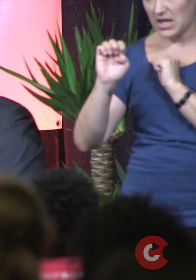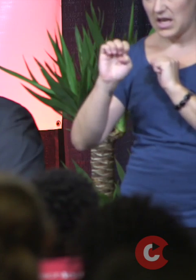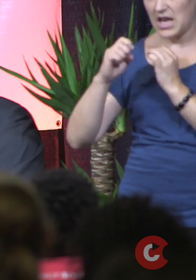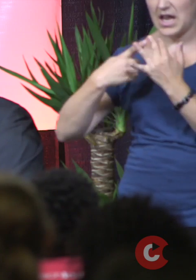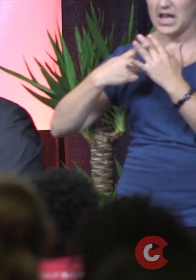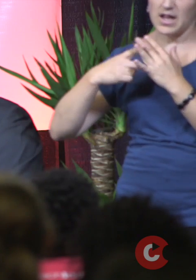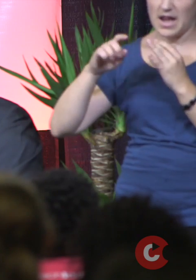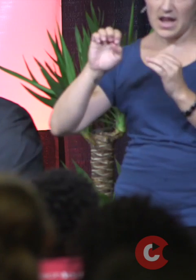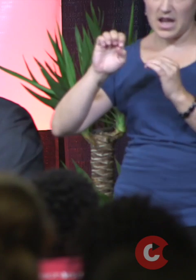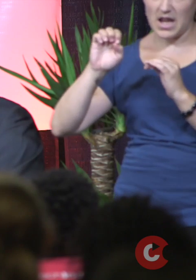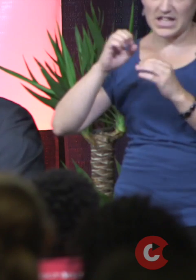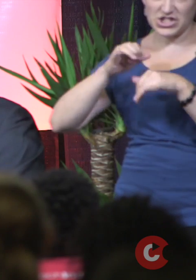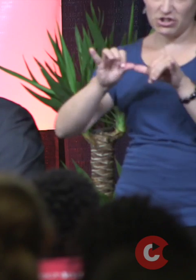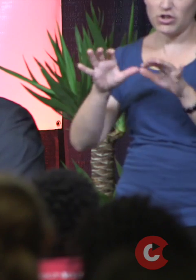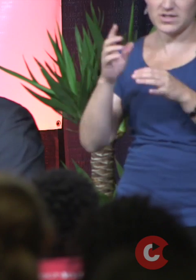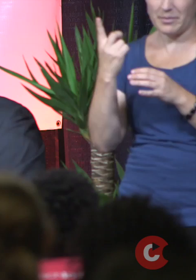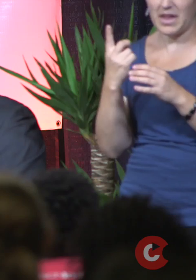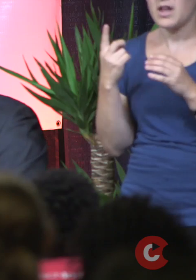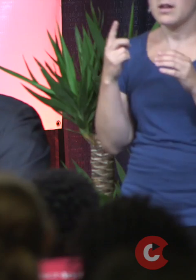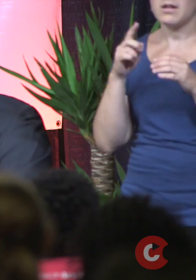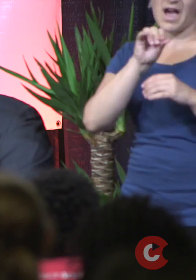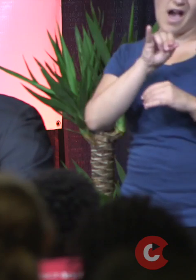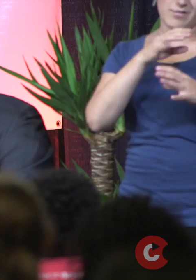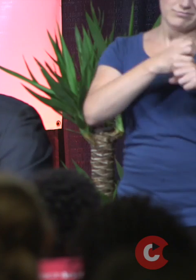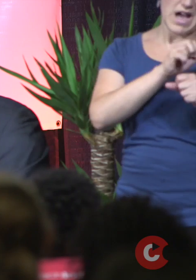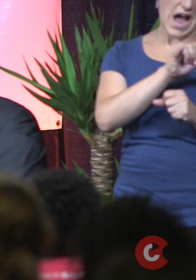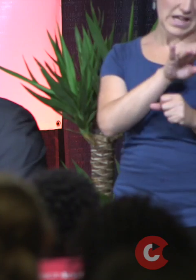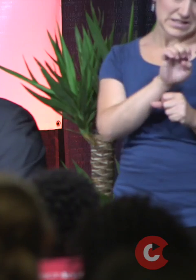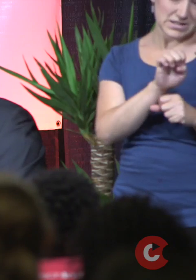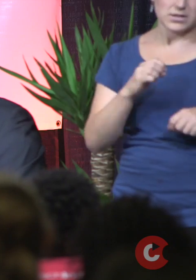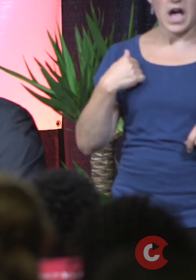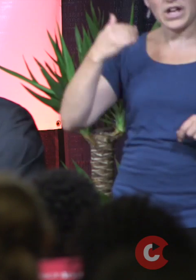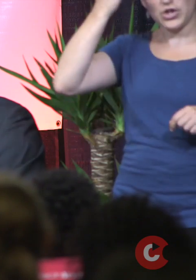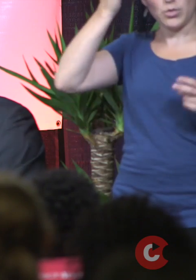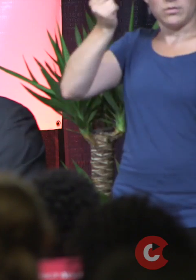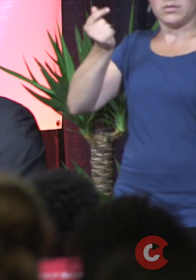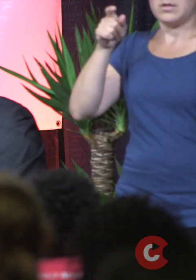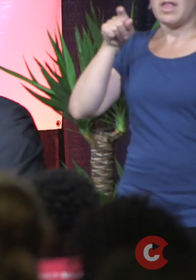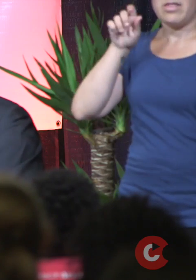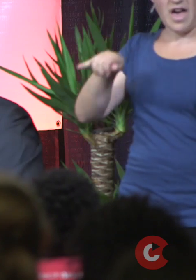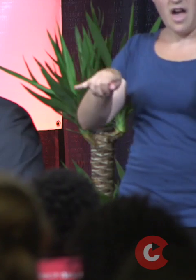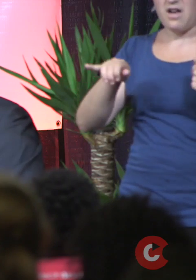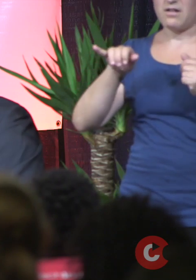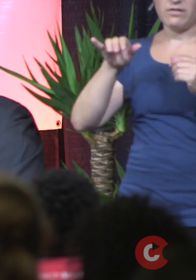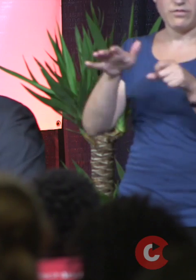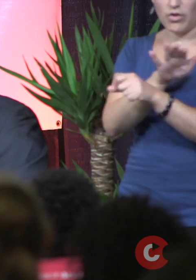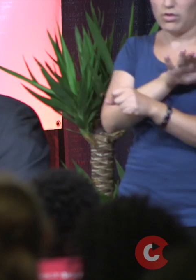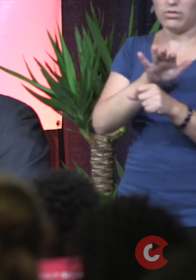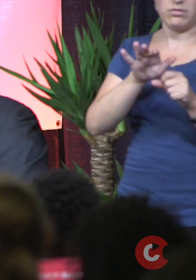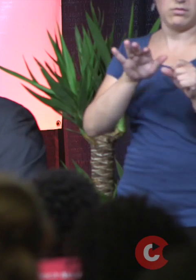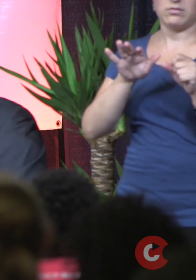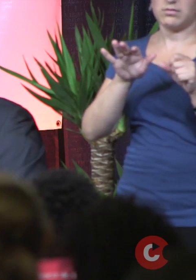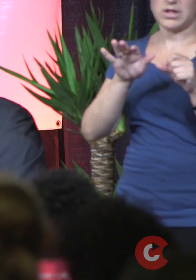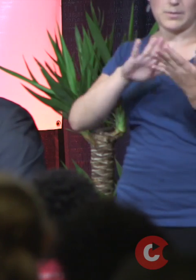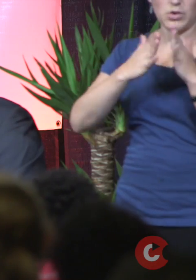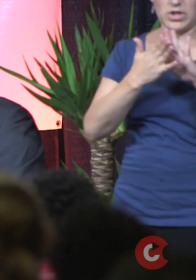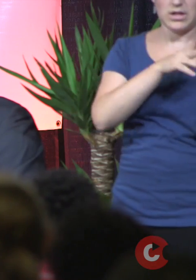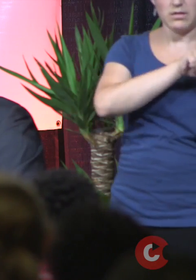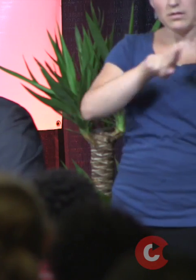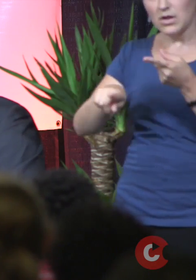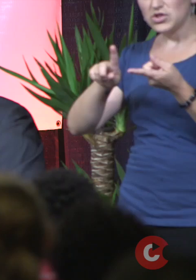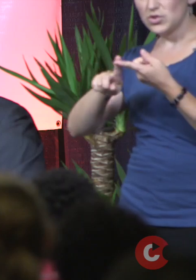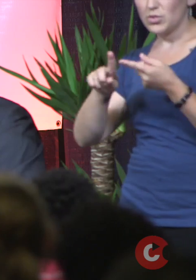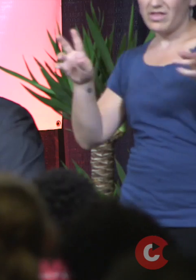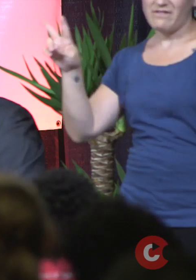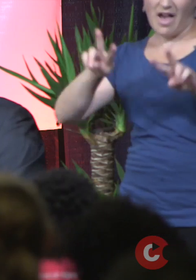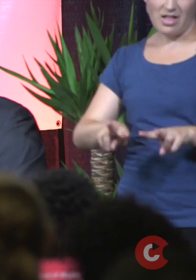2013, I knew immediately that we needed to bring the entire Hbcu community out to the Valley